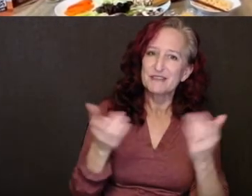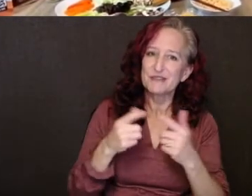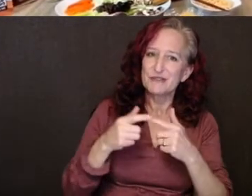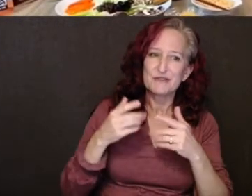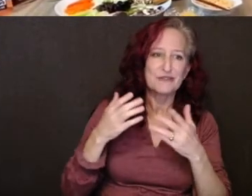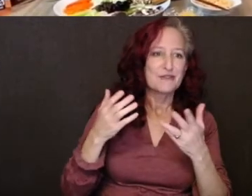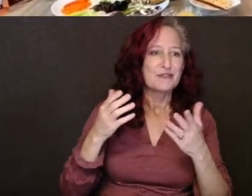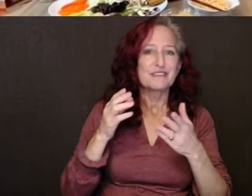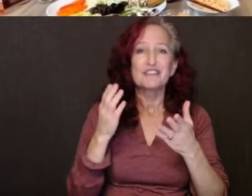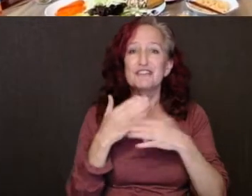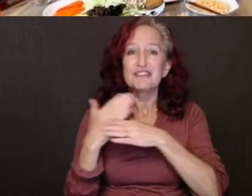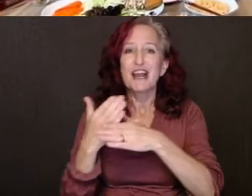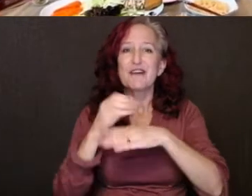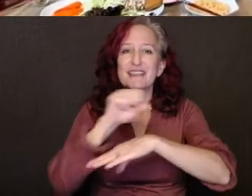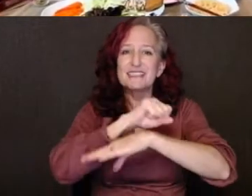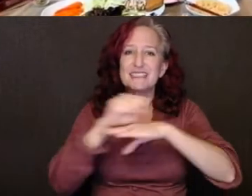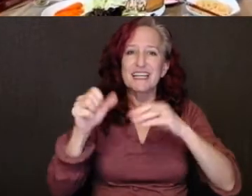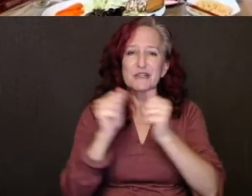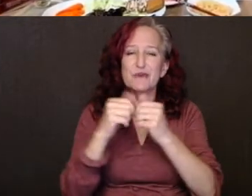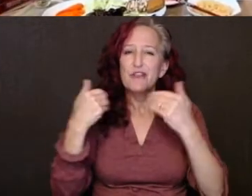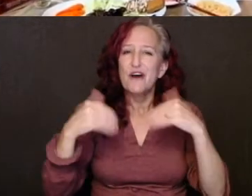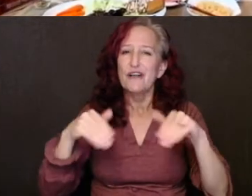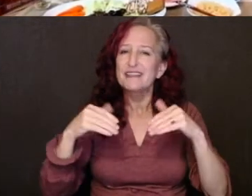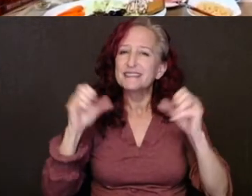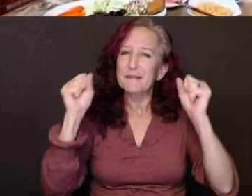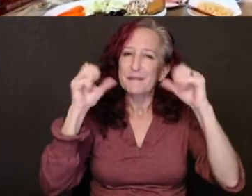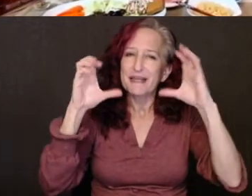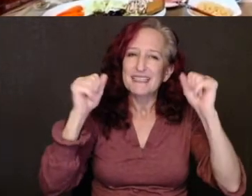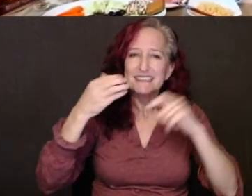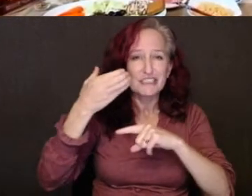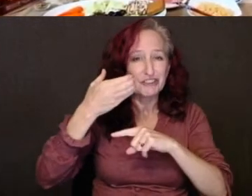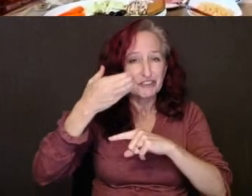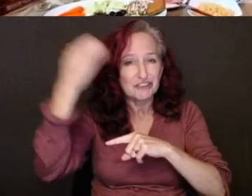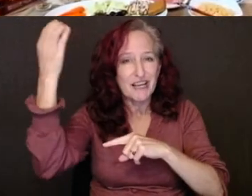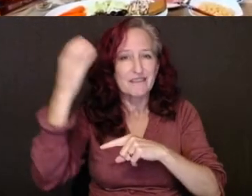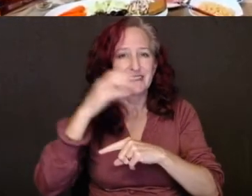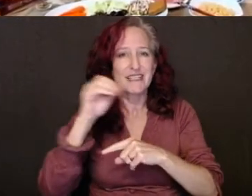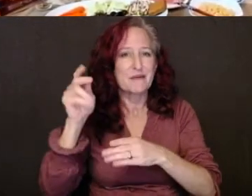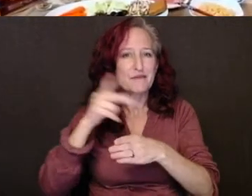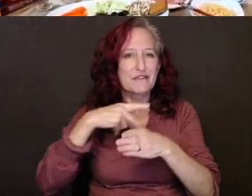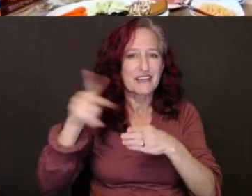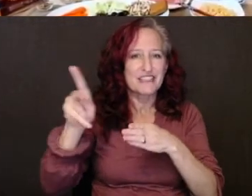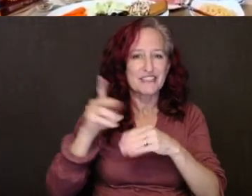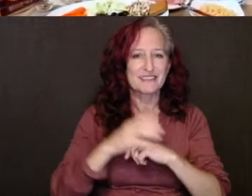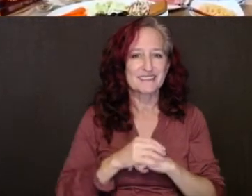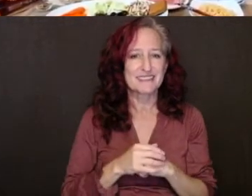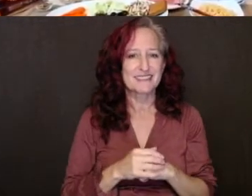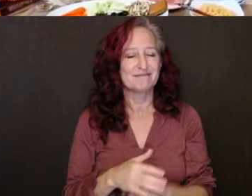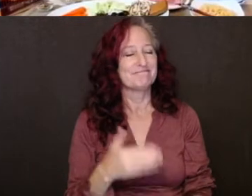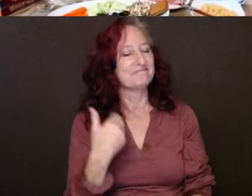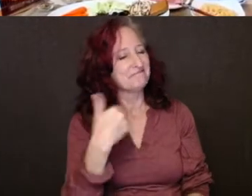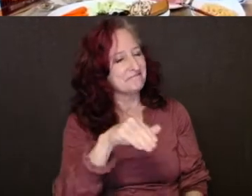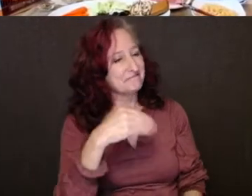as a motivational speaker. I am especially pleased to welcome my childhood hero. Welcome, Chef.